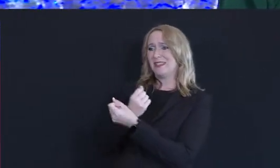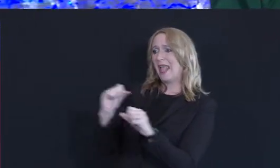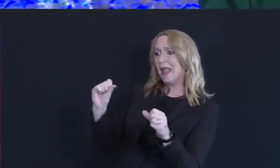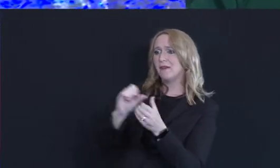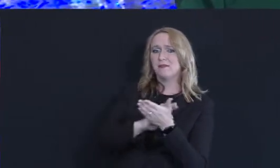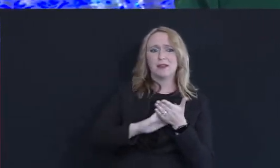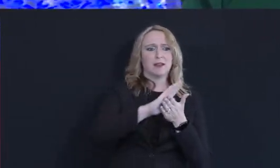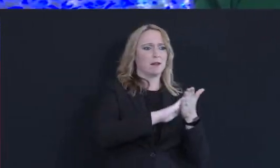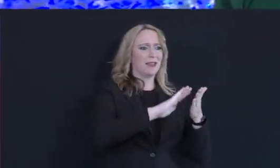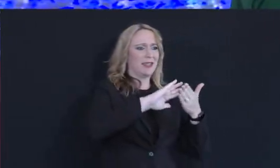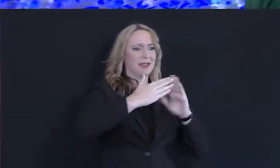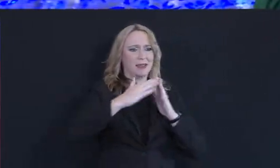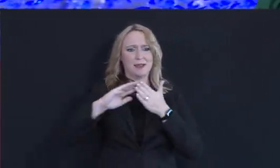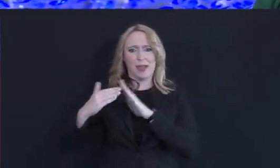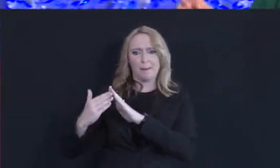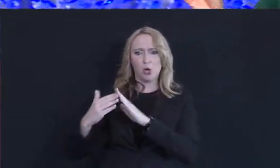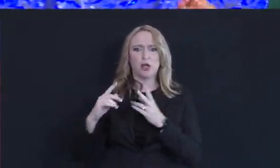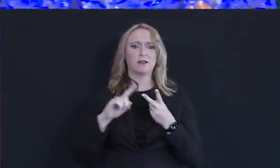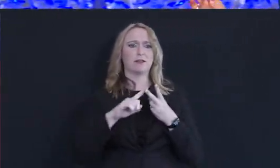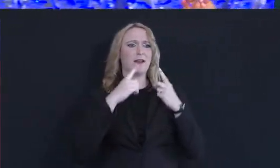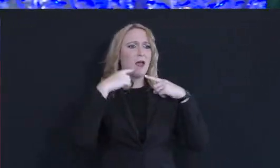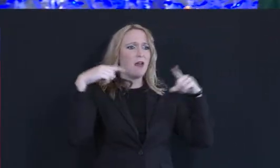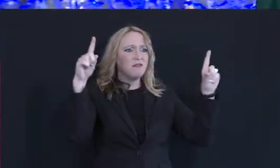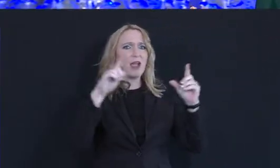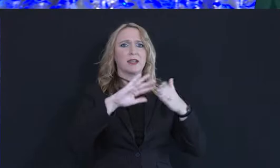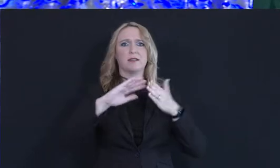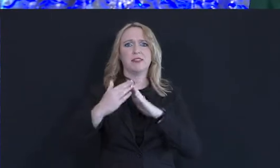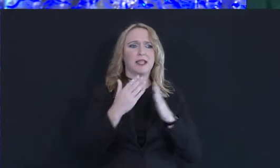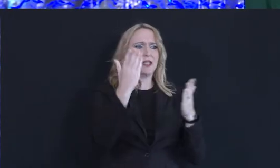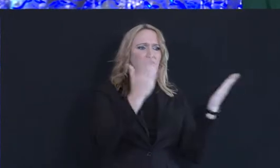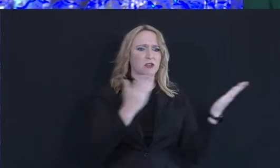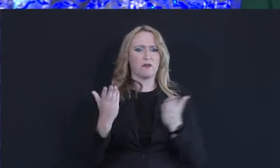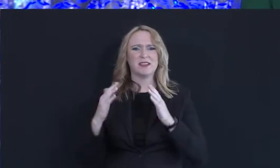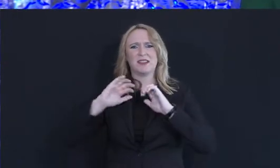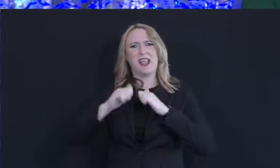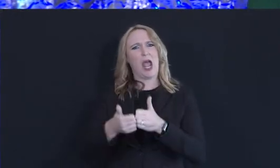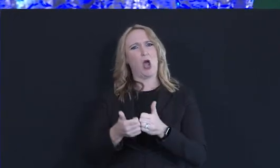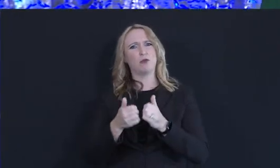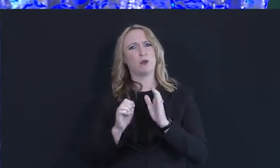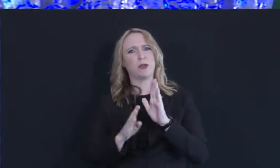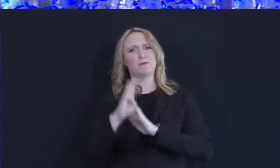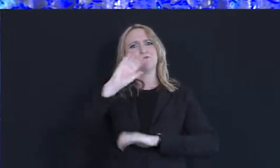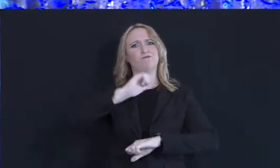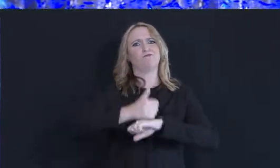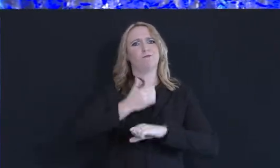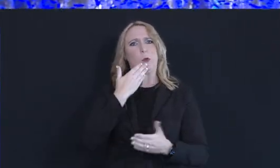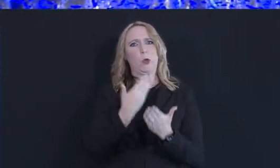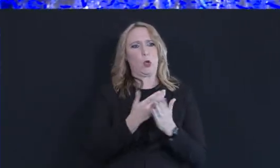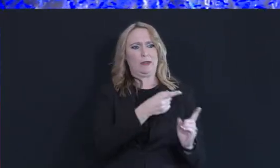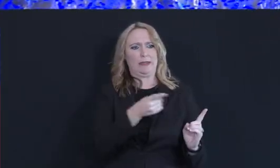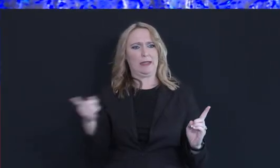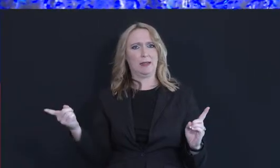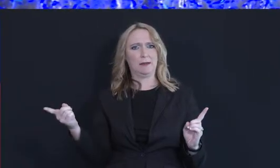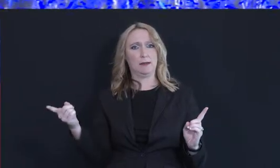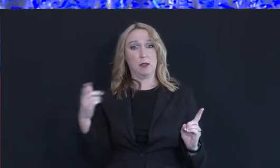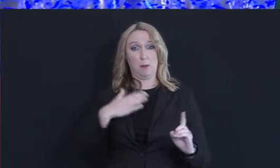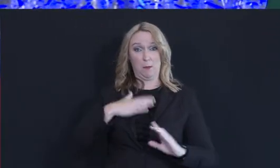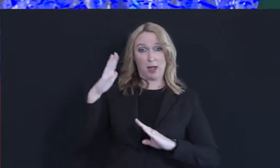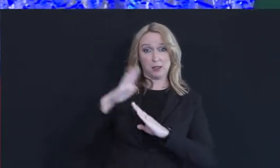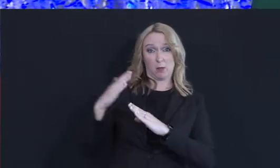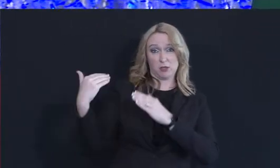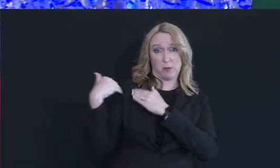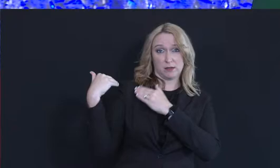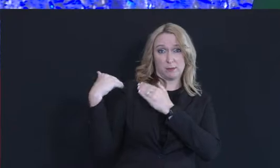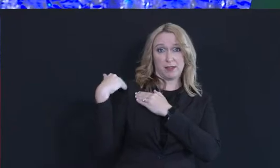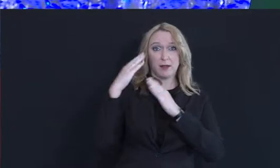and more effective city services for all of our residents my number one responsibility as your mayor is to focus on